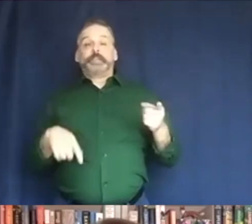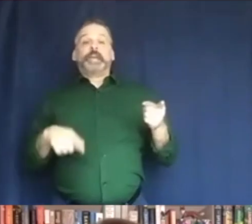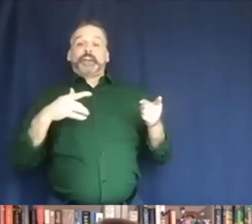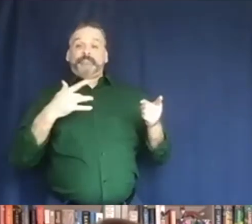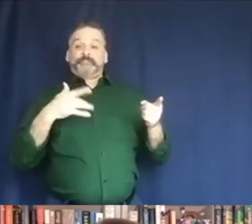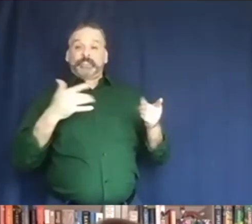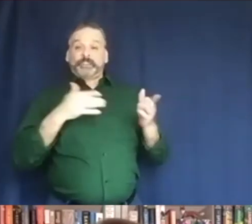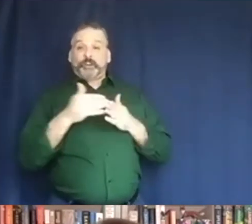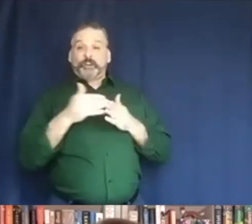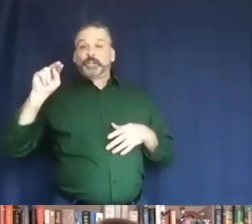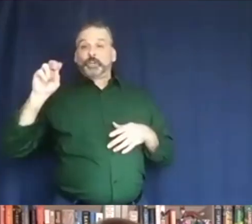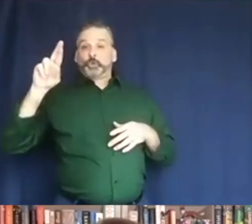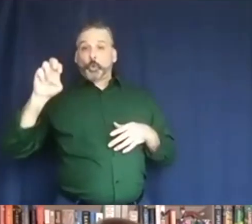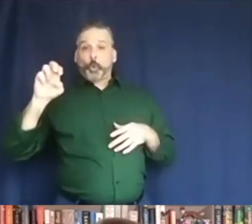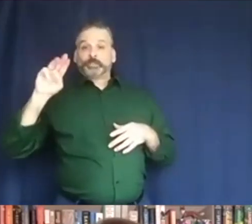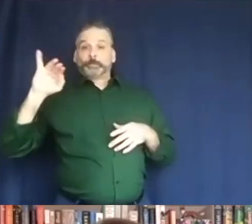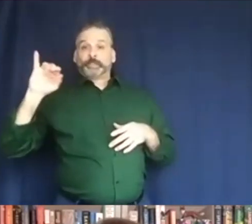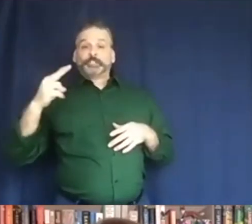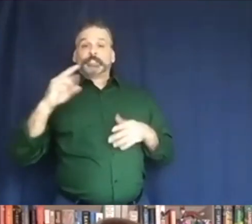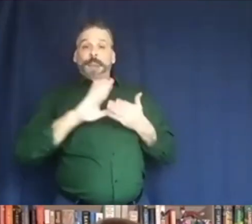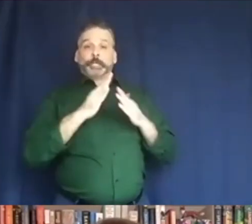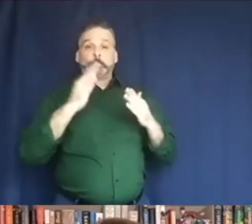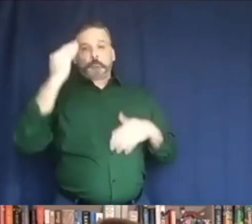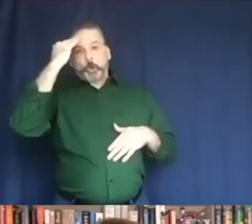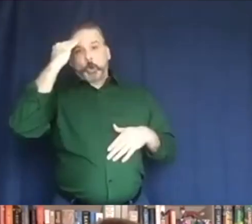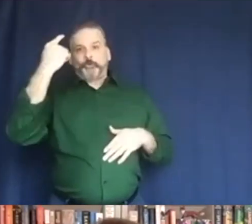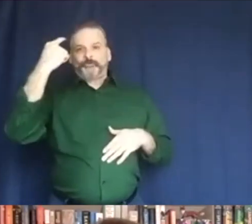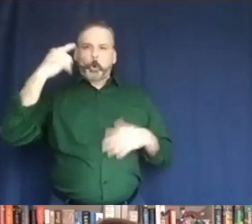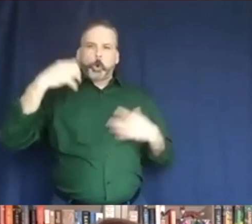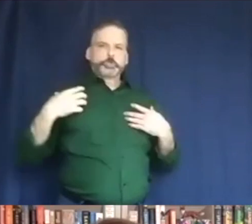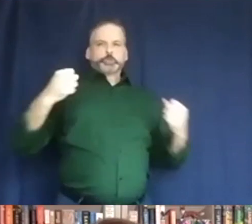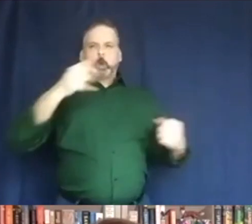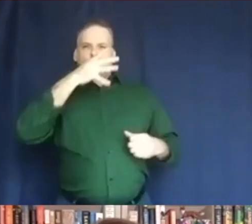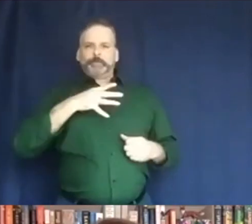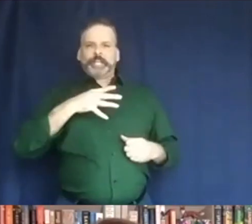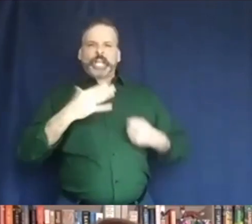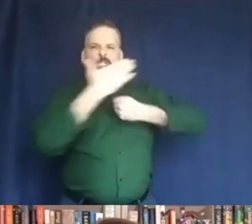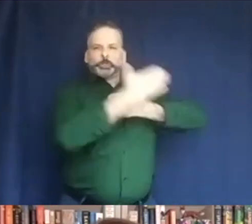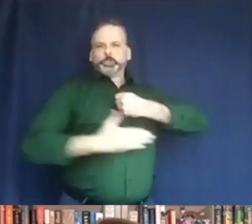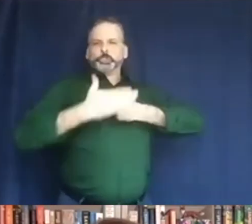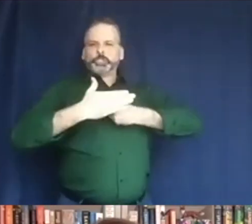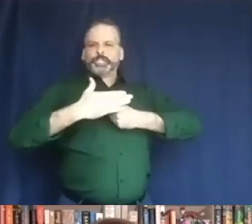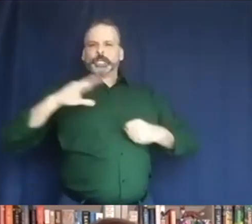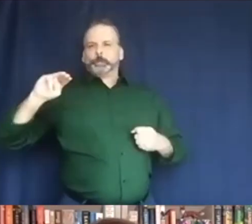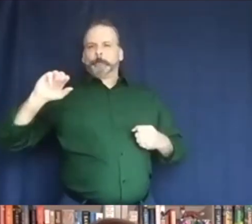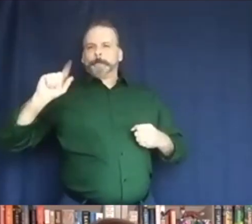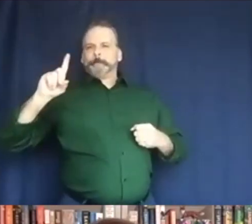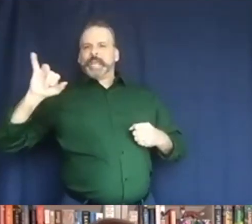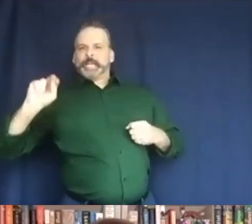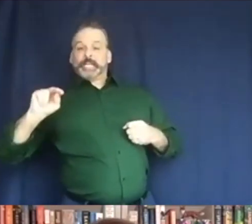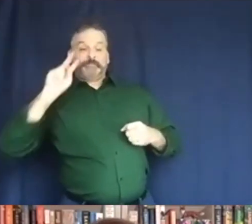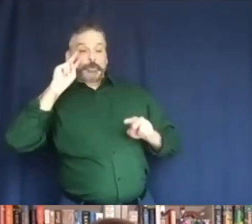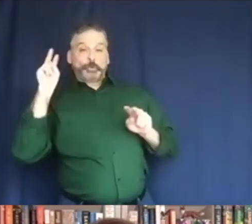mythology has kind of been become known for its like strong women and like shield maidens. And really, like if you look at the source